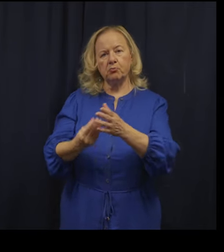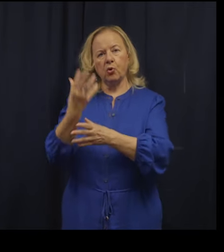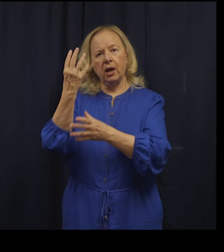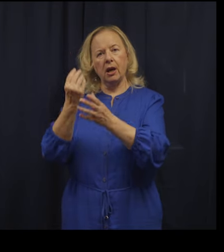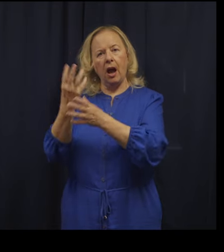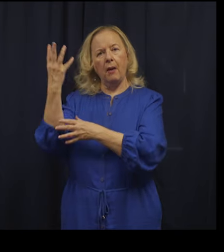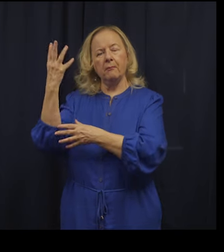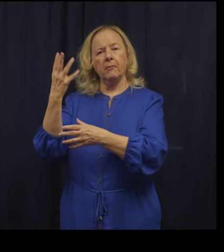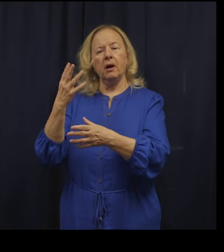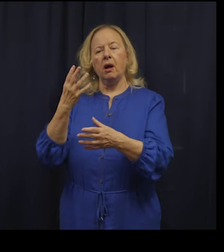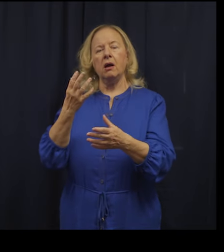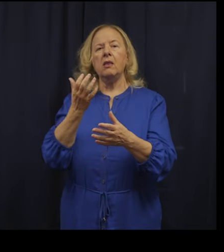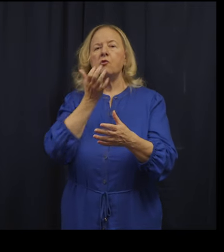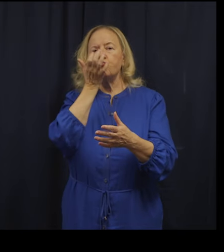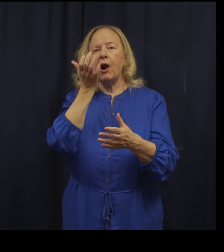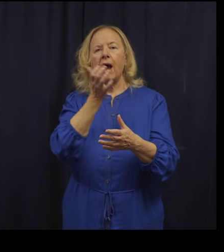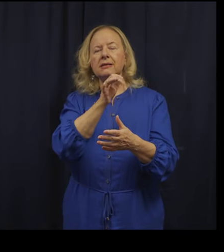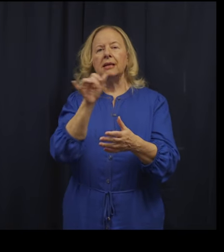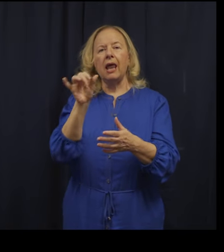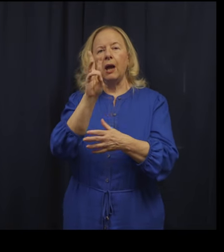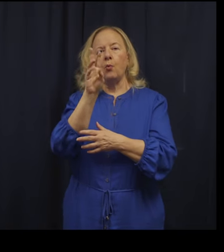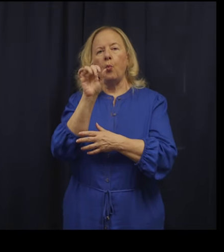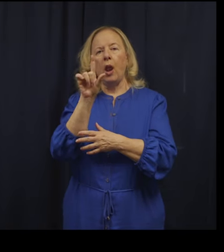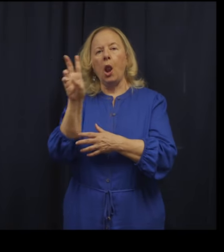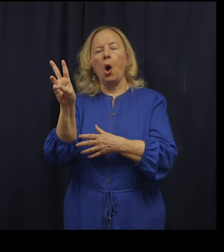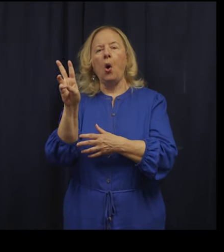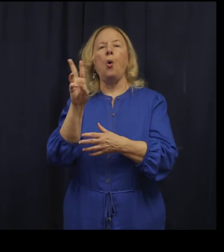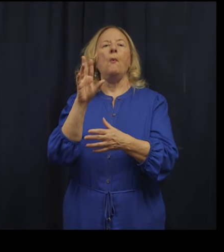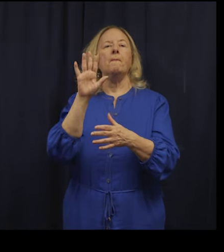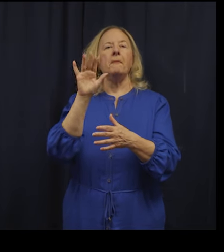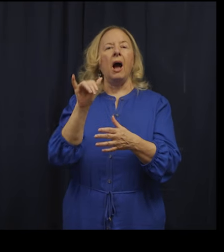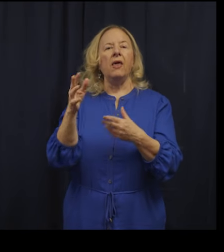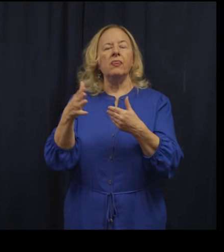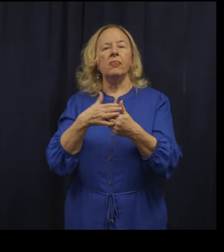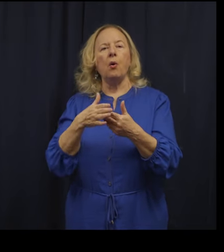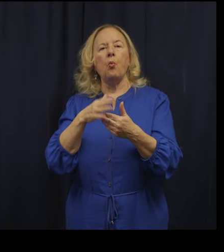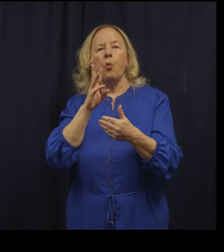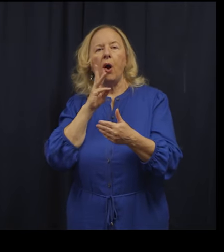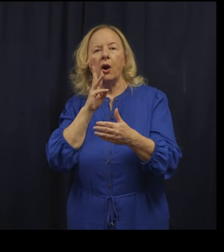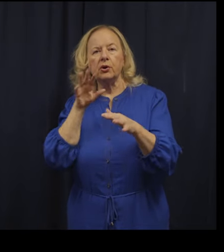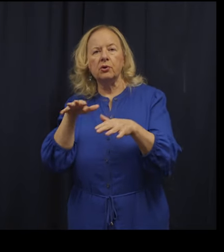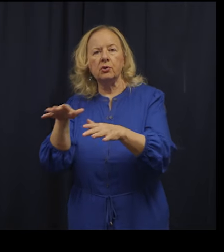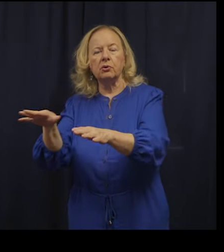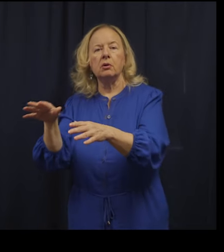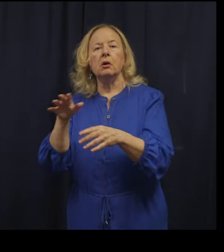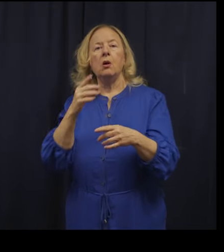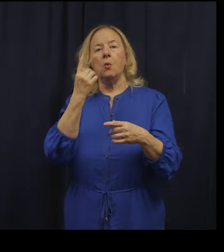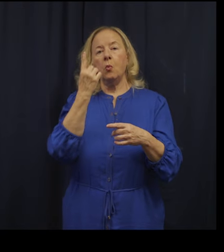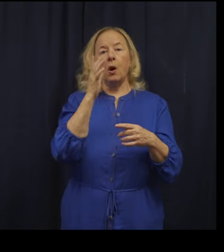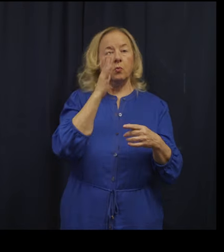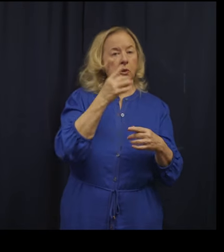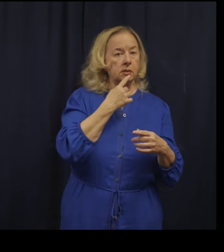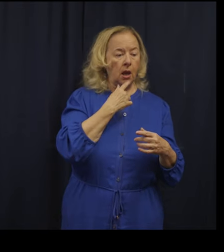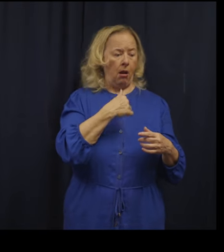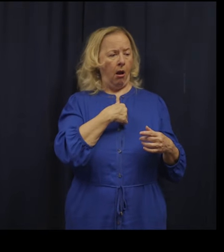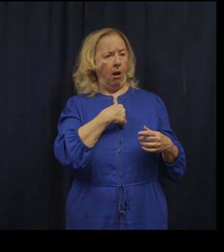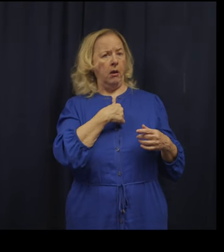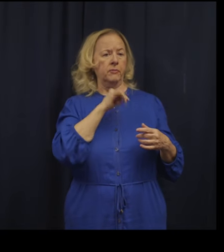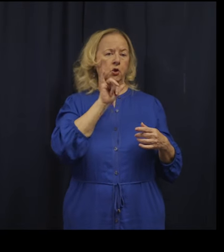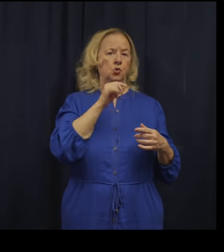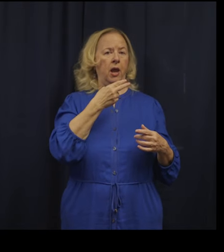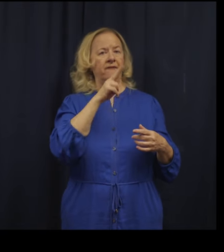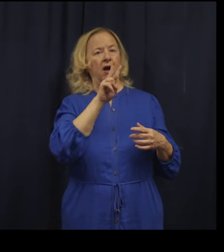up among the grass as willows by the watercourses. And look at this. One is going to say, I am